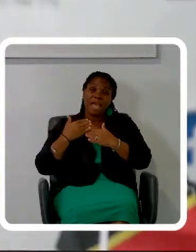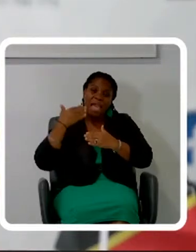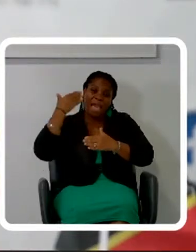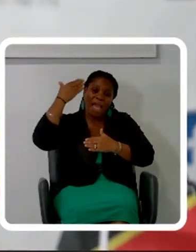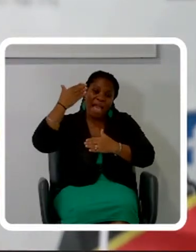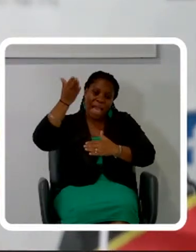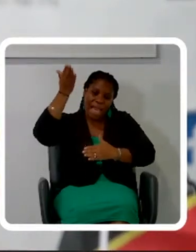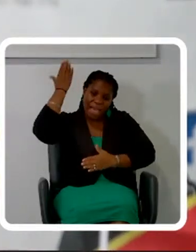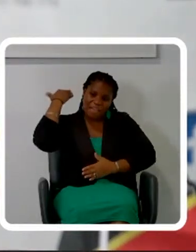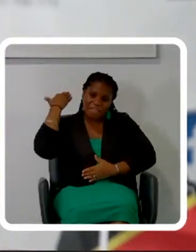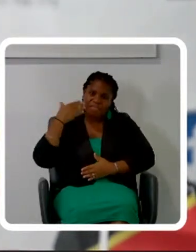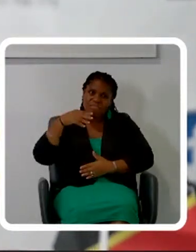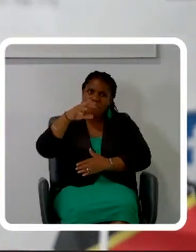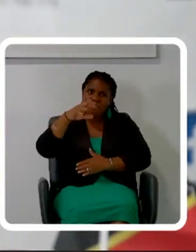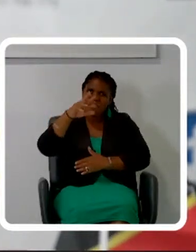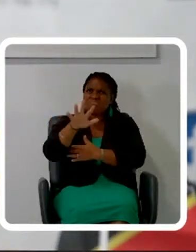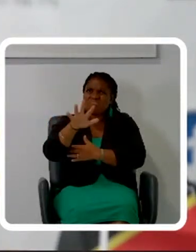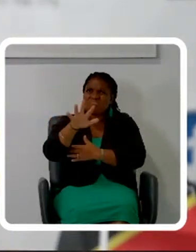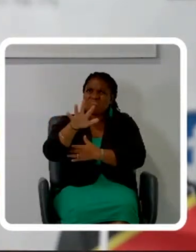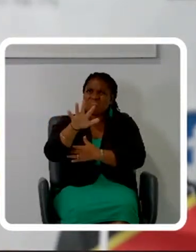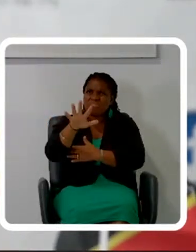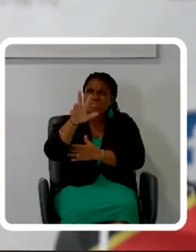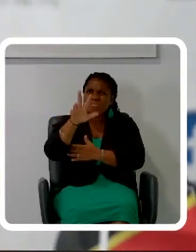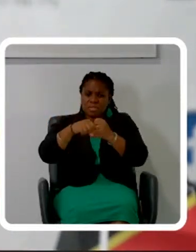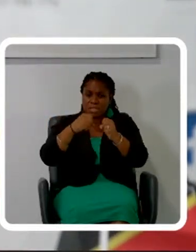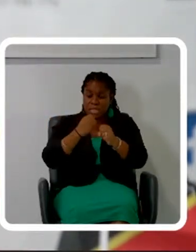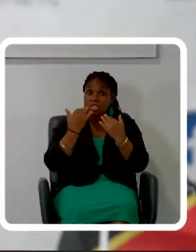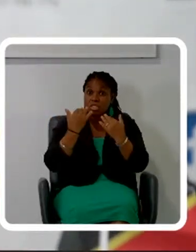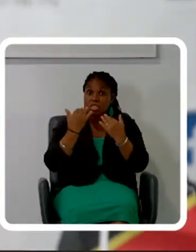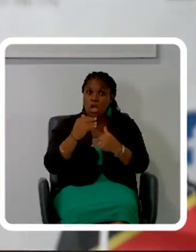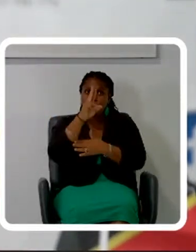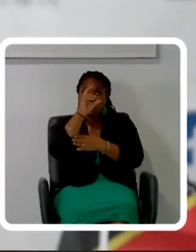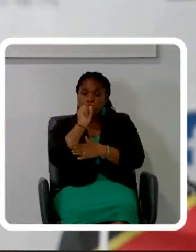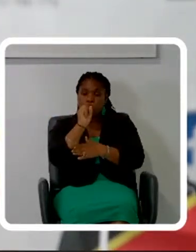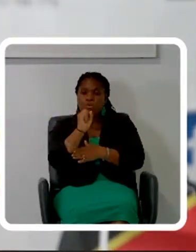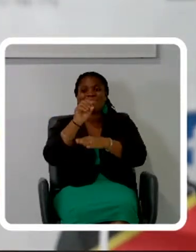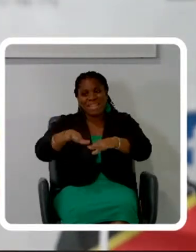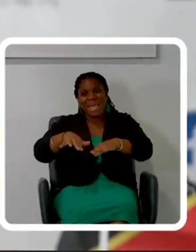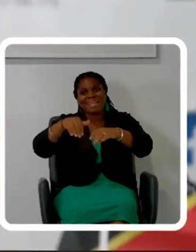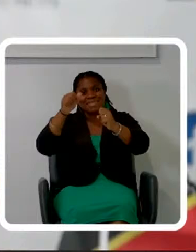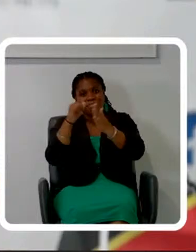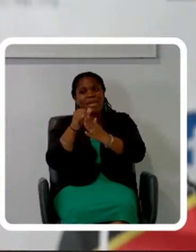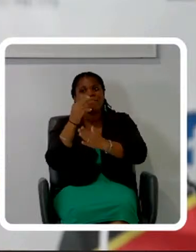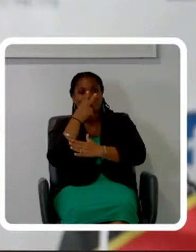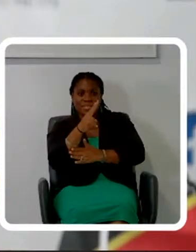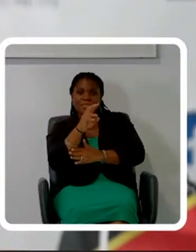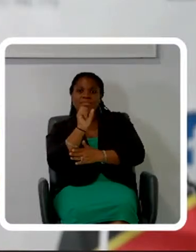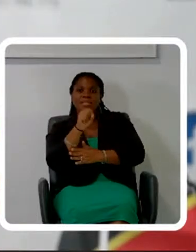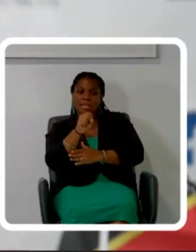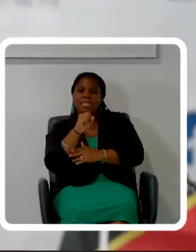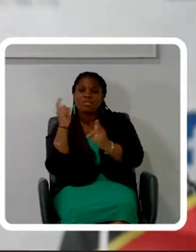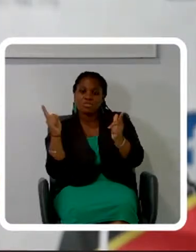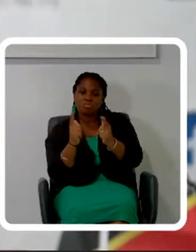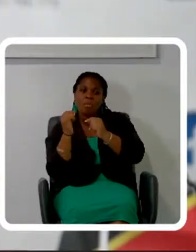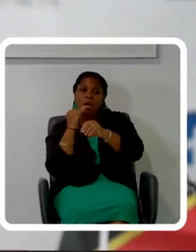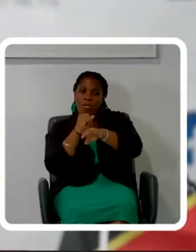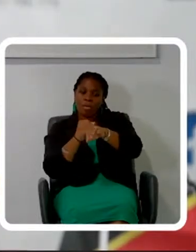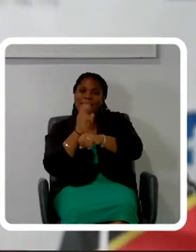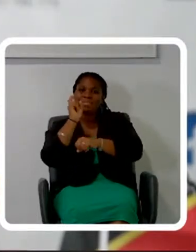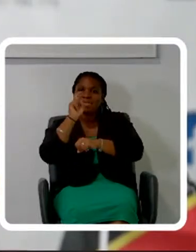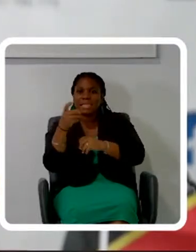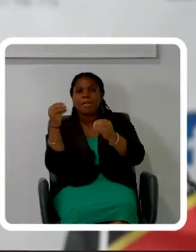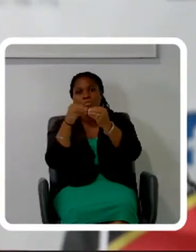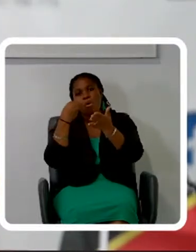behind it. And I spoke to him about our sustainable island state model and how we intend to deal with the issue of climate change and